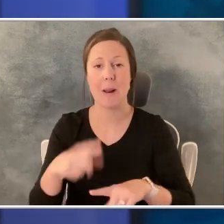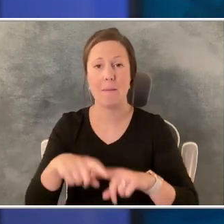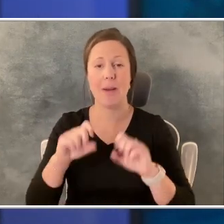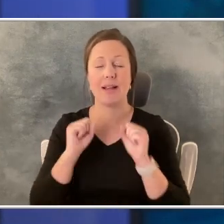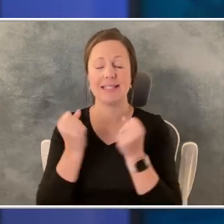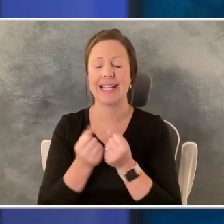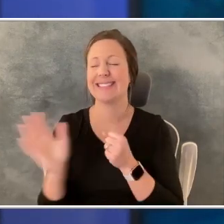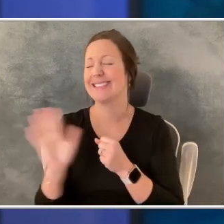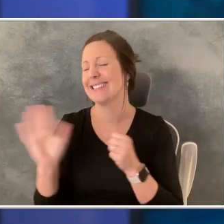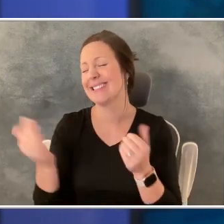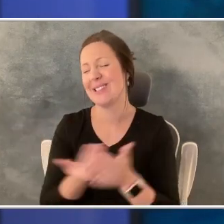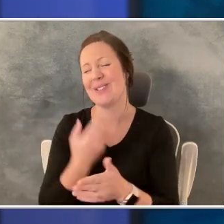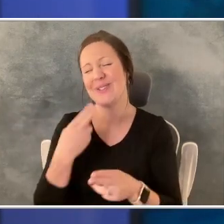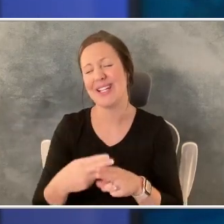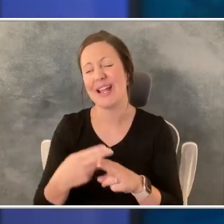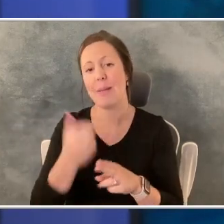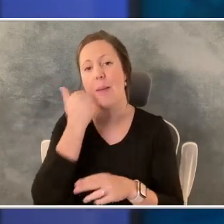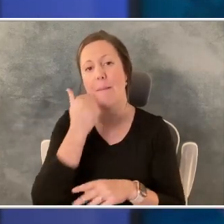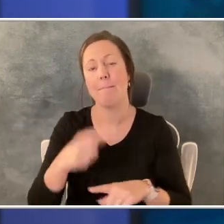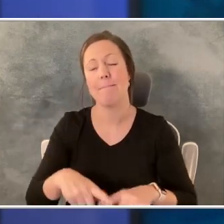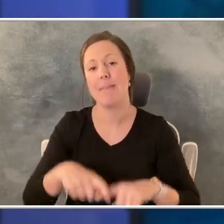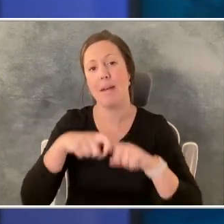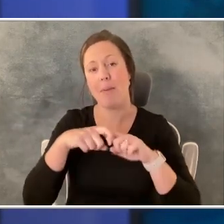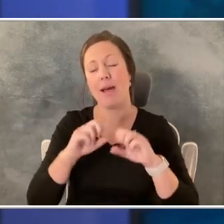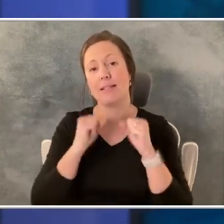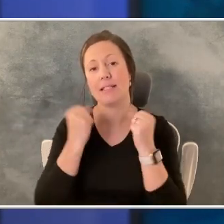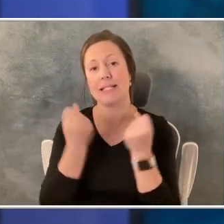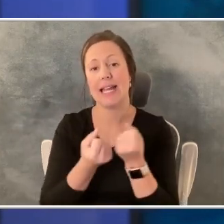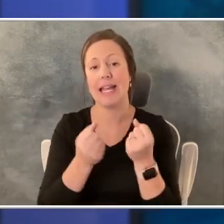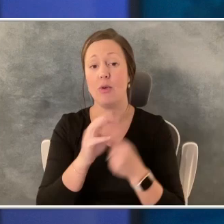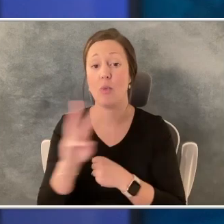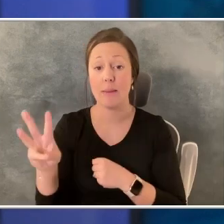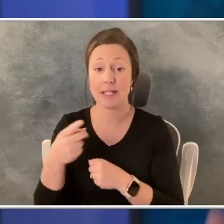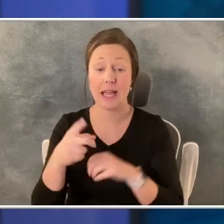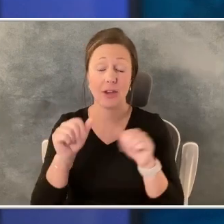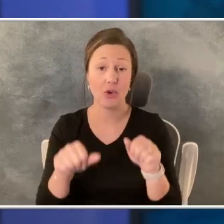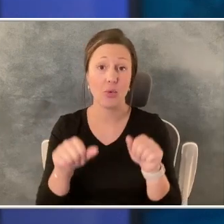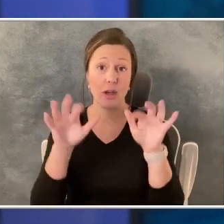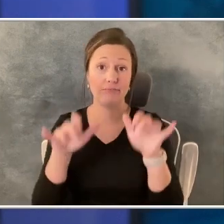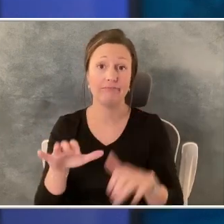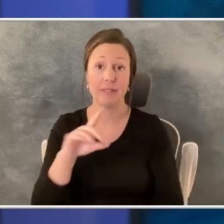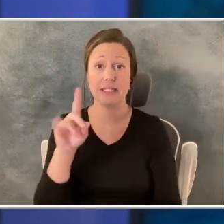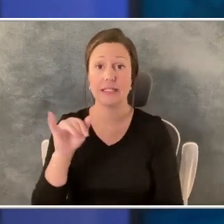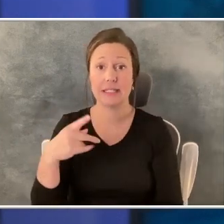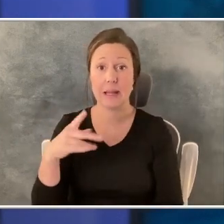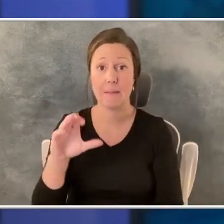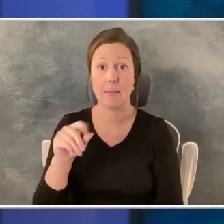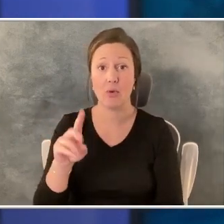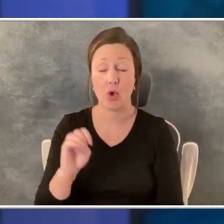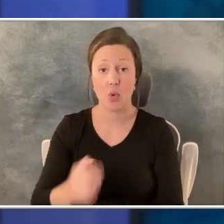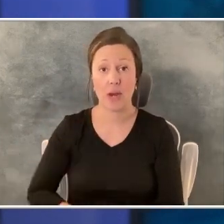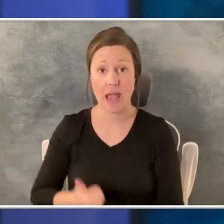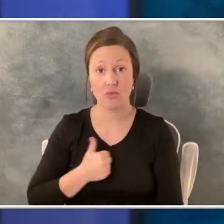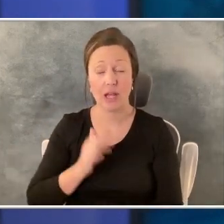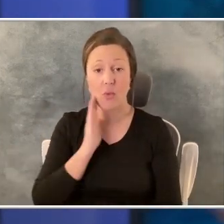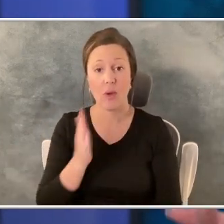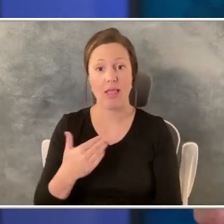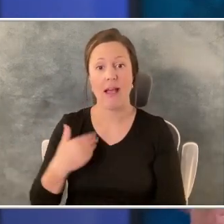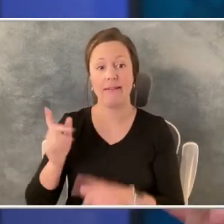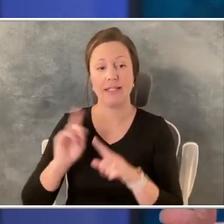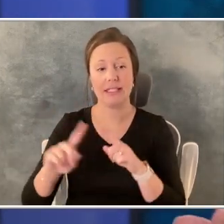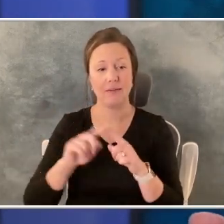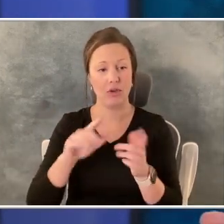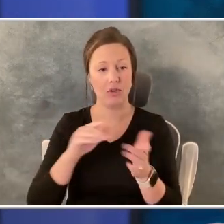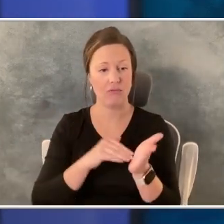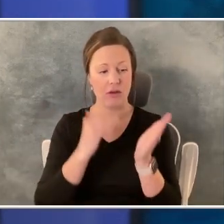The Menopause Society website, you can look on there. You put in your zip code or address, and it will have two different types of providers on there. The first